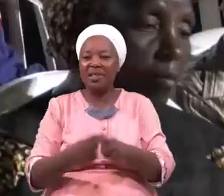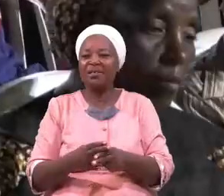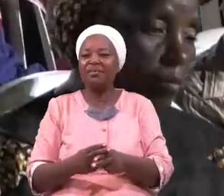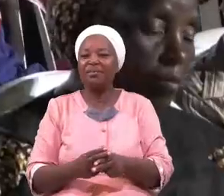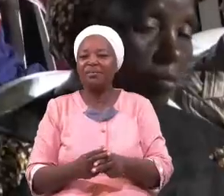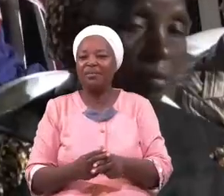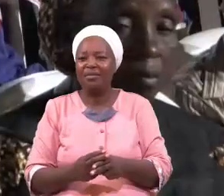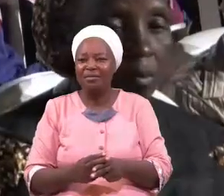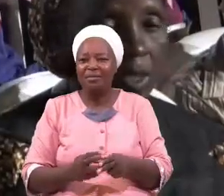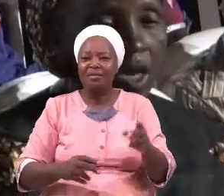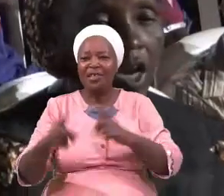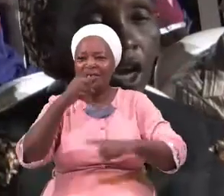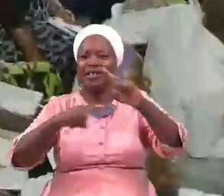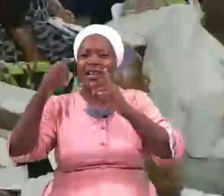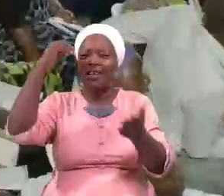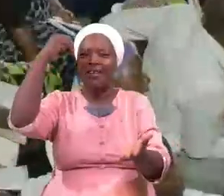come. I missed an amen